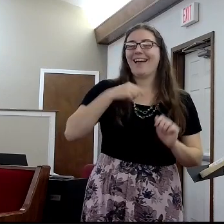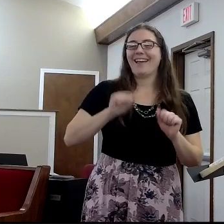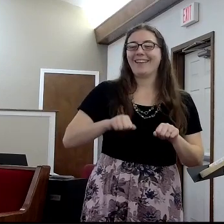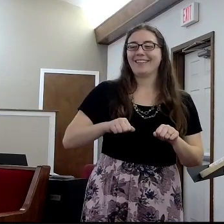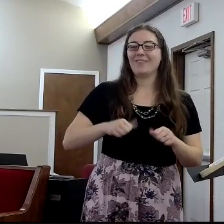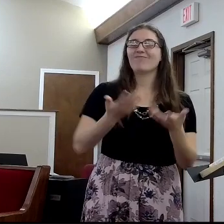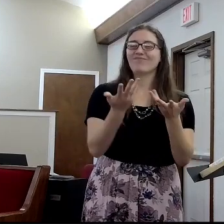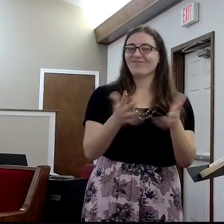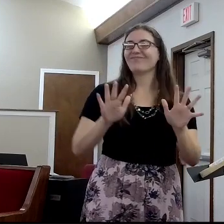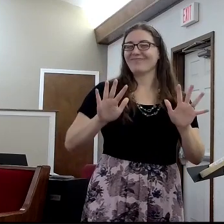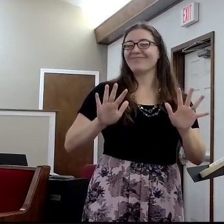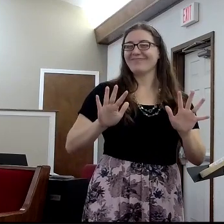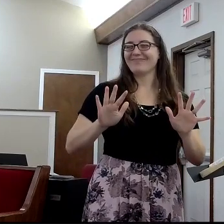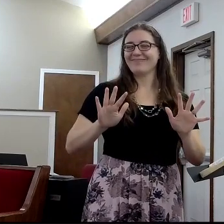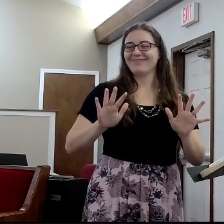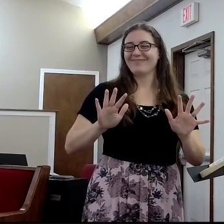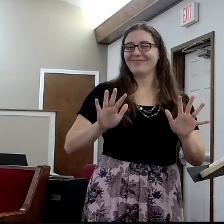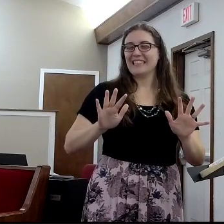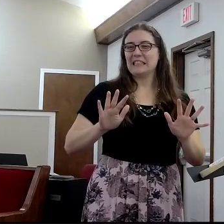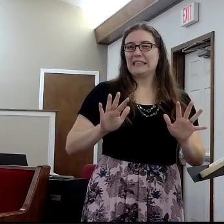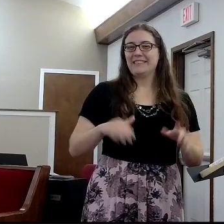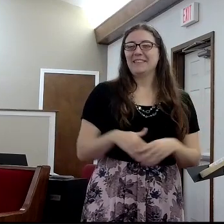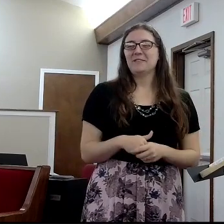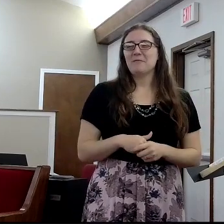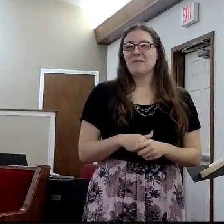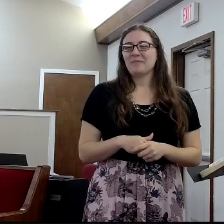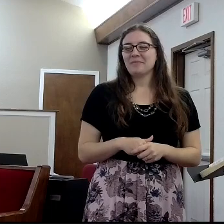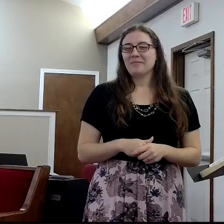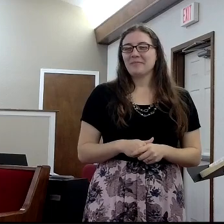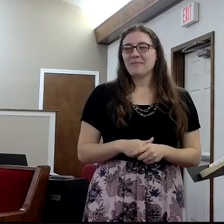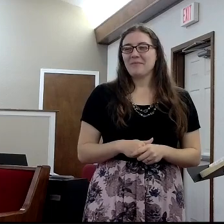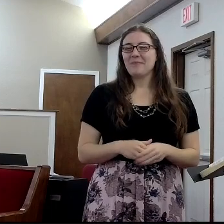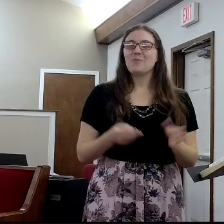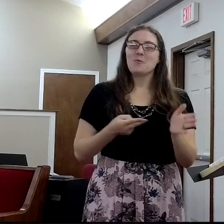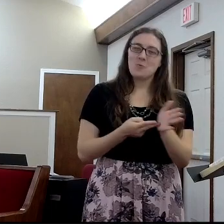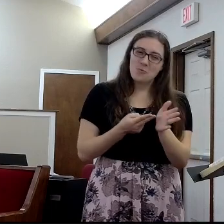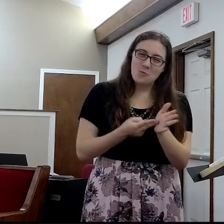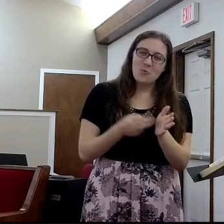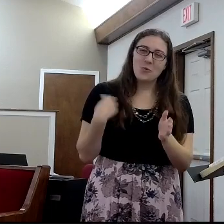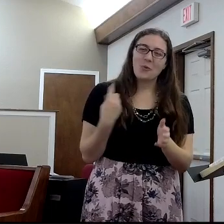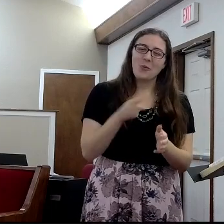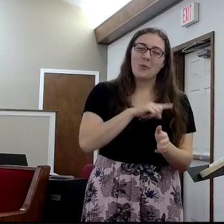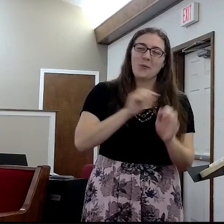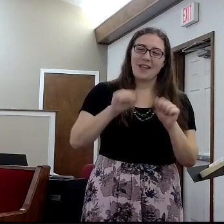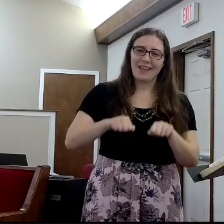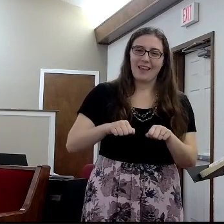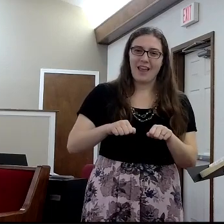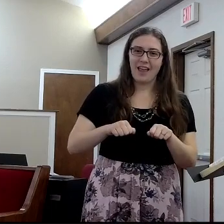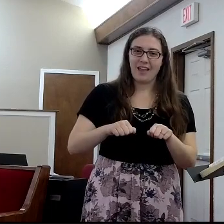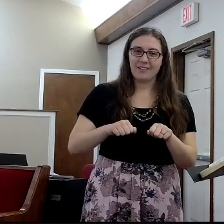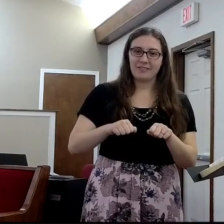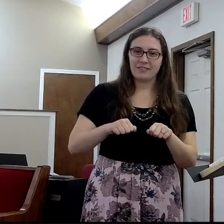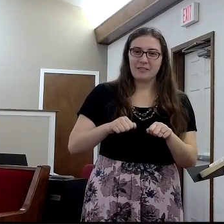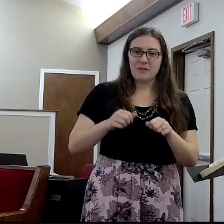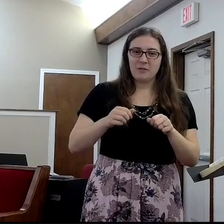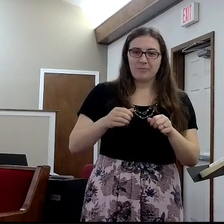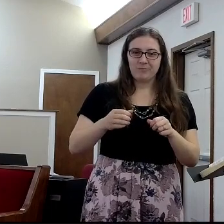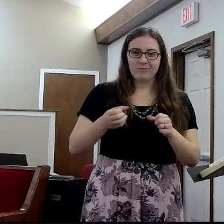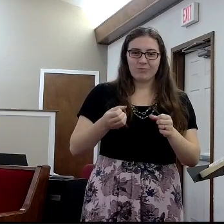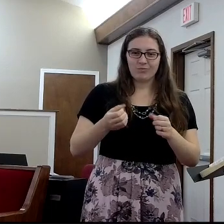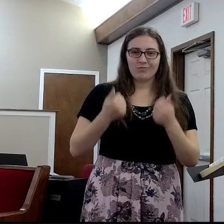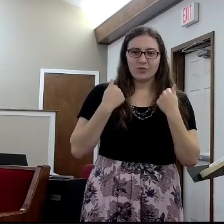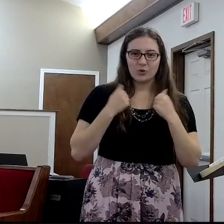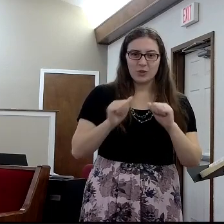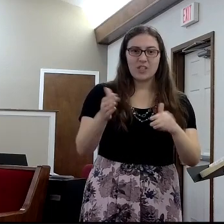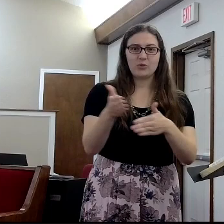to get through it, unless I chase some rabbit as well. But we all know that that's very true when we get up